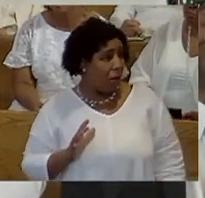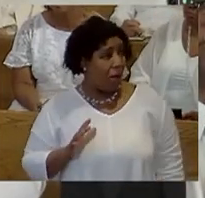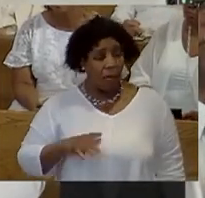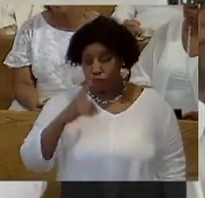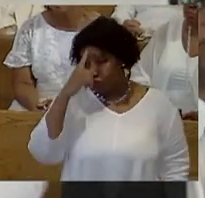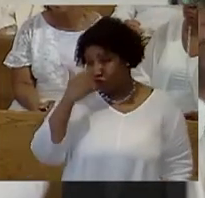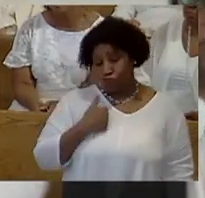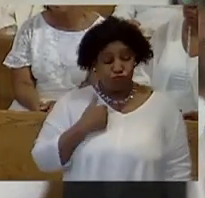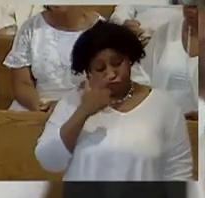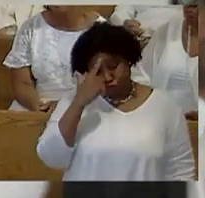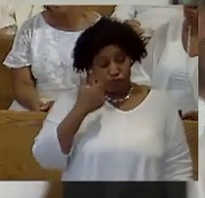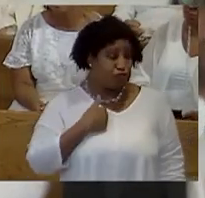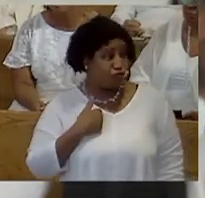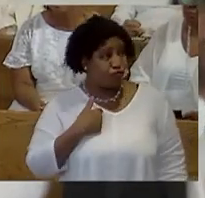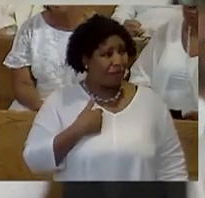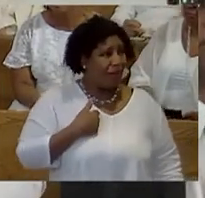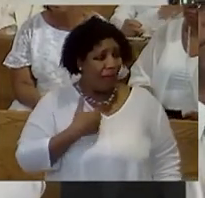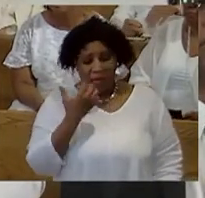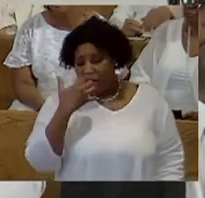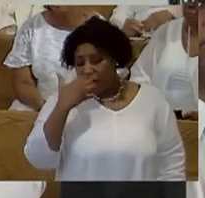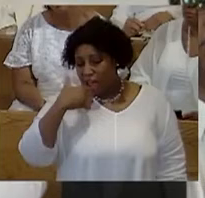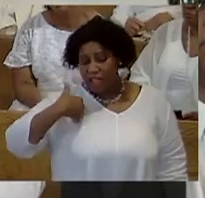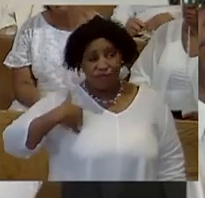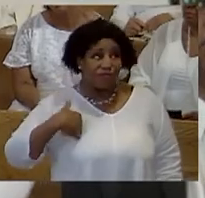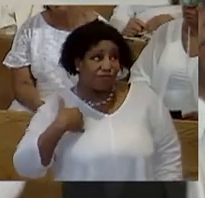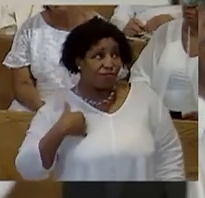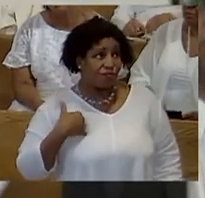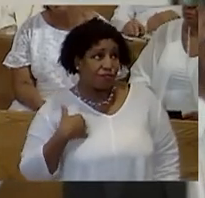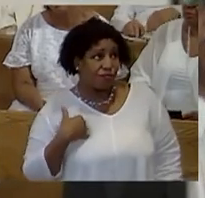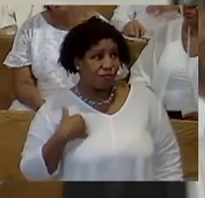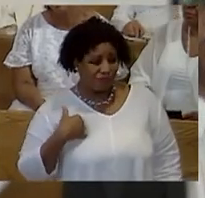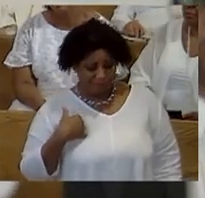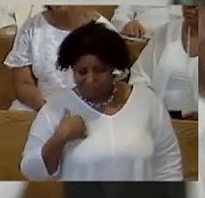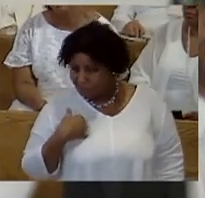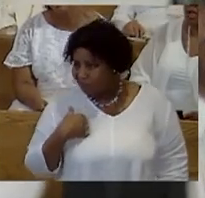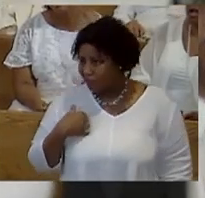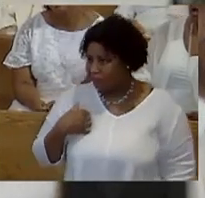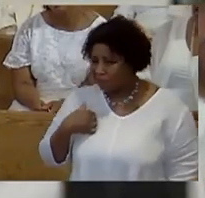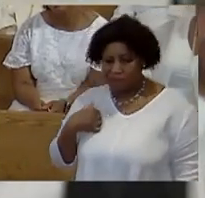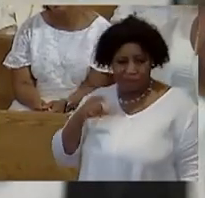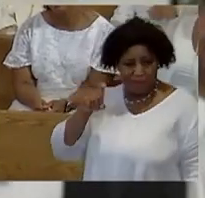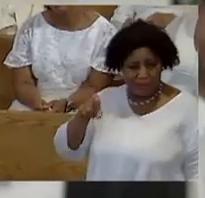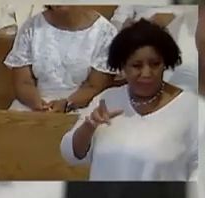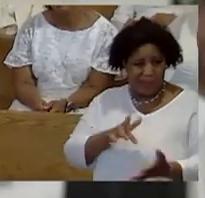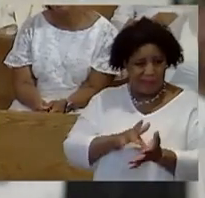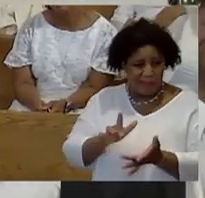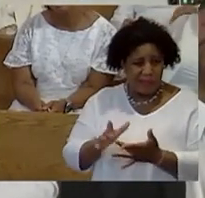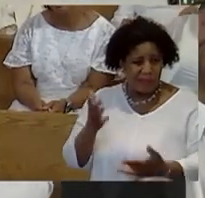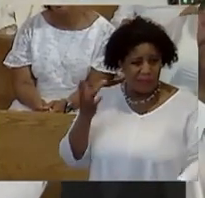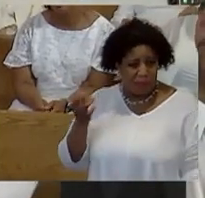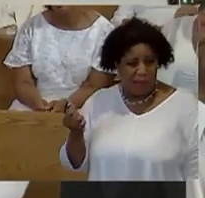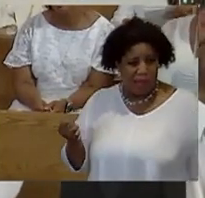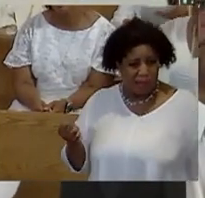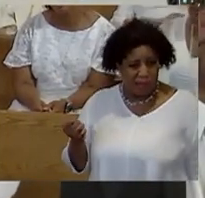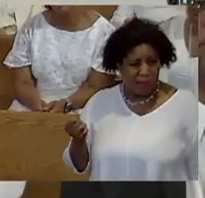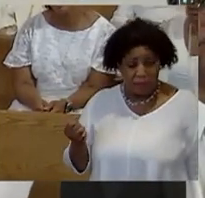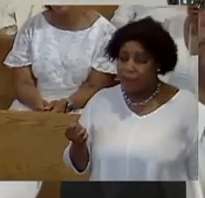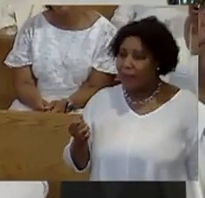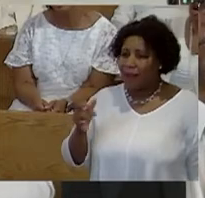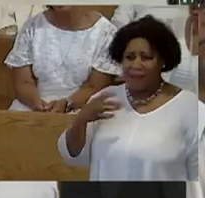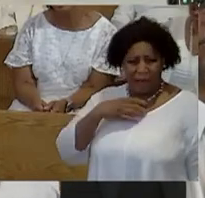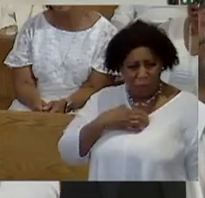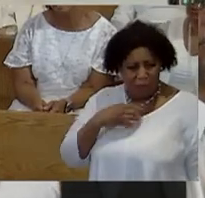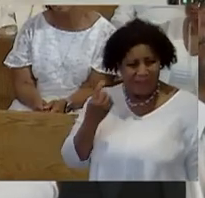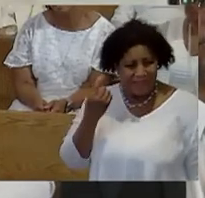I want to do. I got it all. Why would I need Jesus? Oh, my God. I wish I had